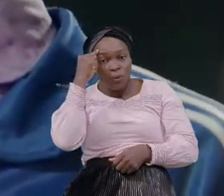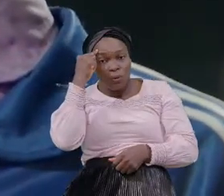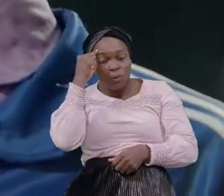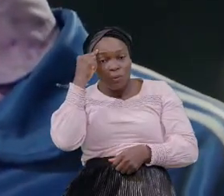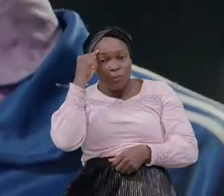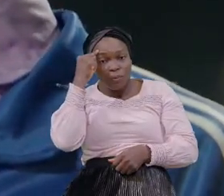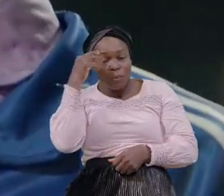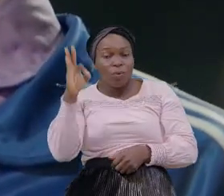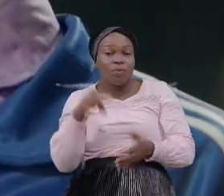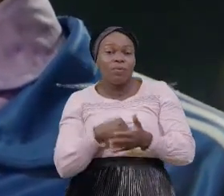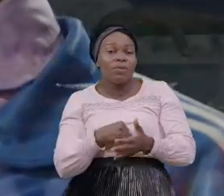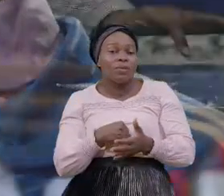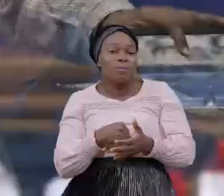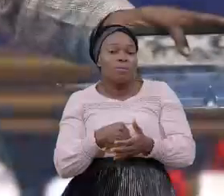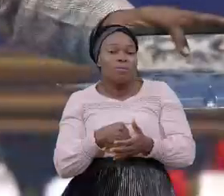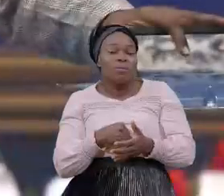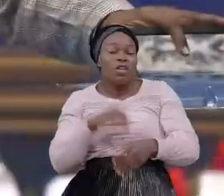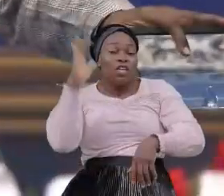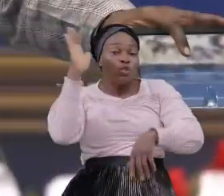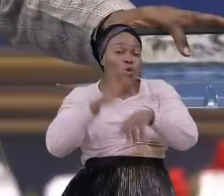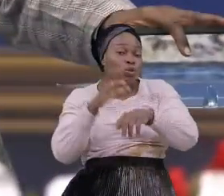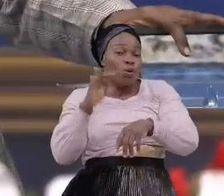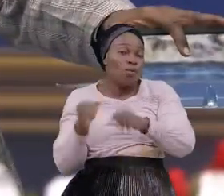A touch of transformation.